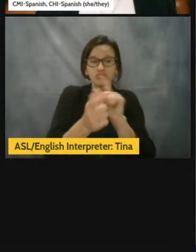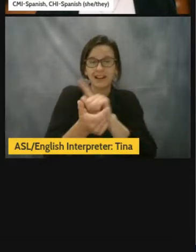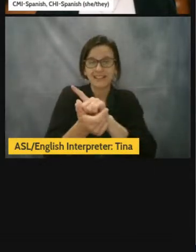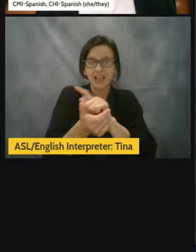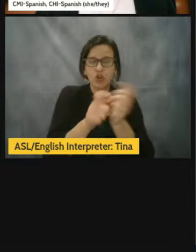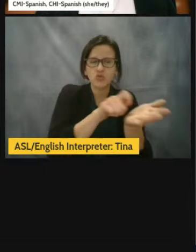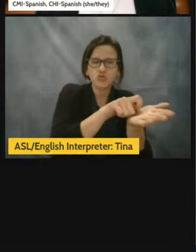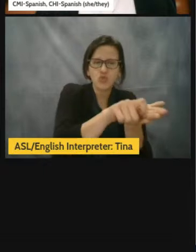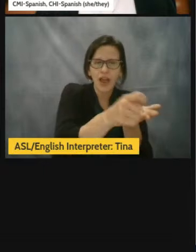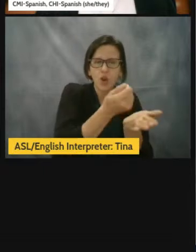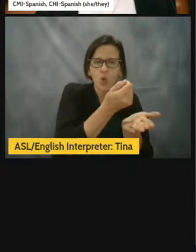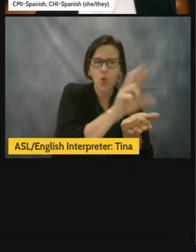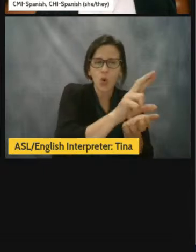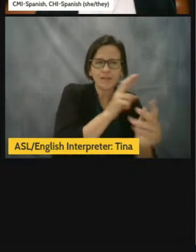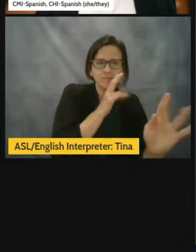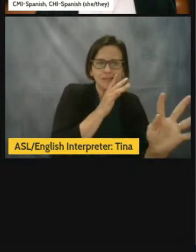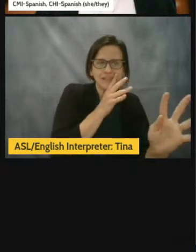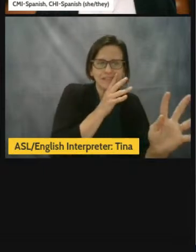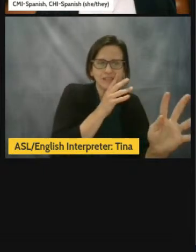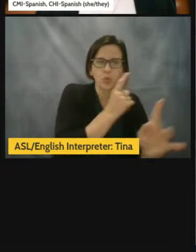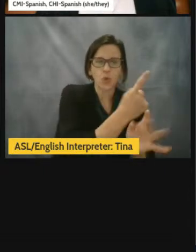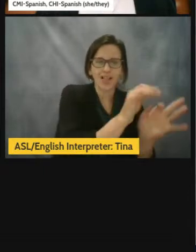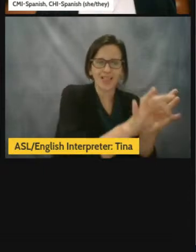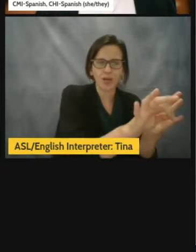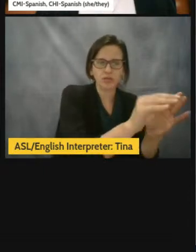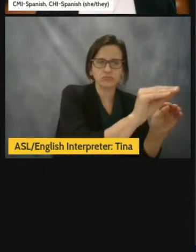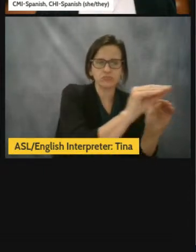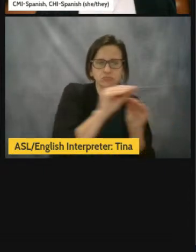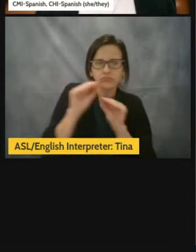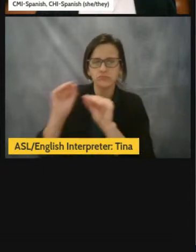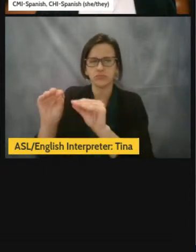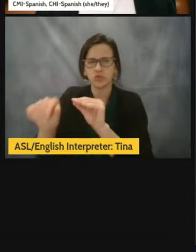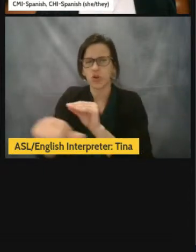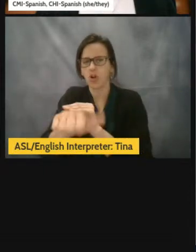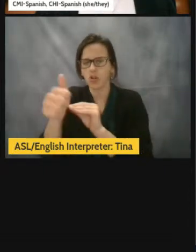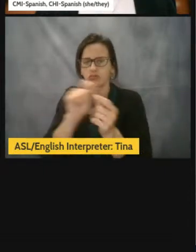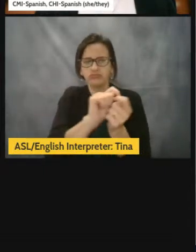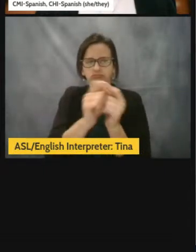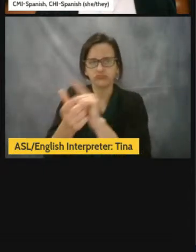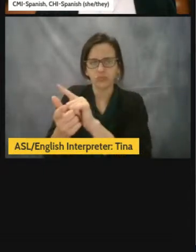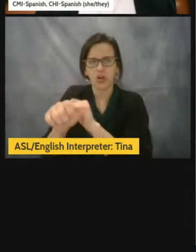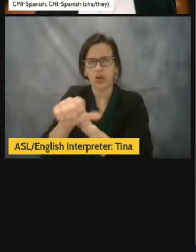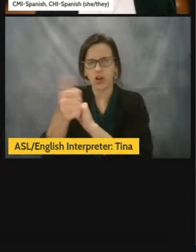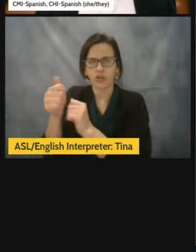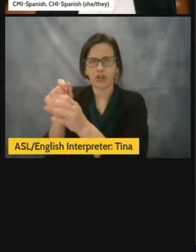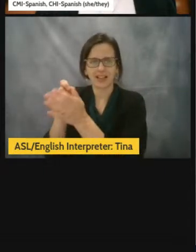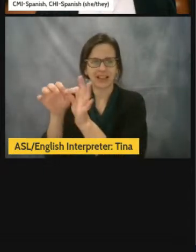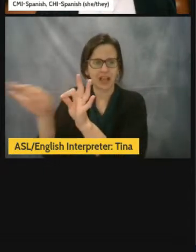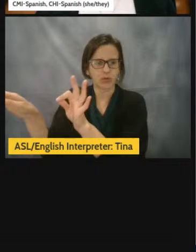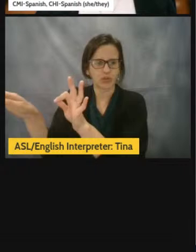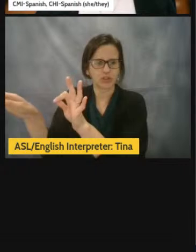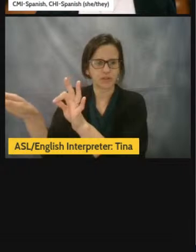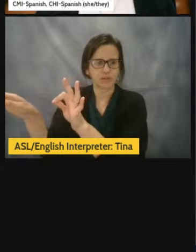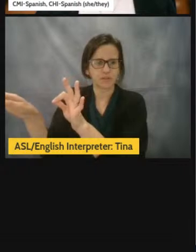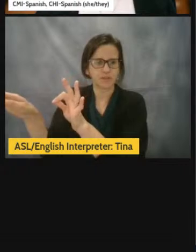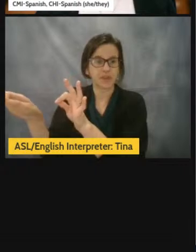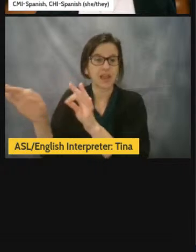speech from one language to another. And then it has here